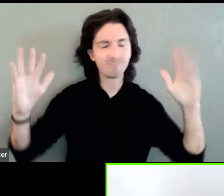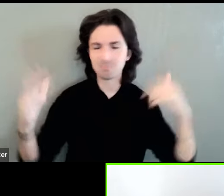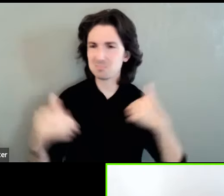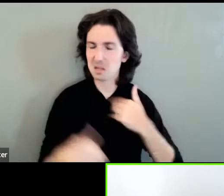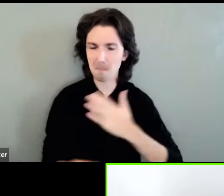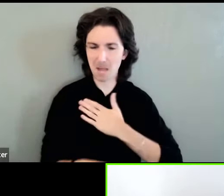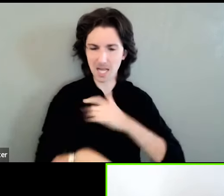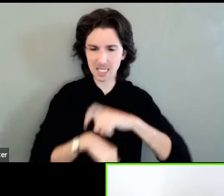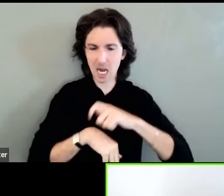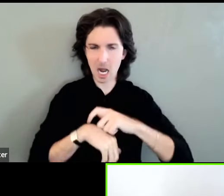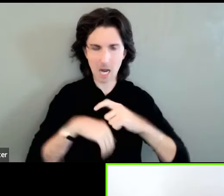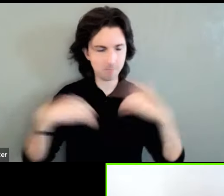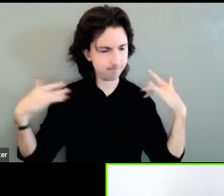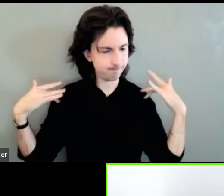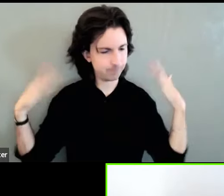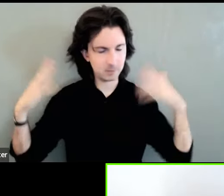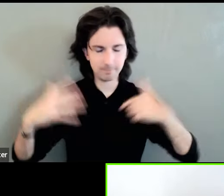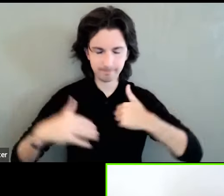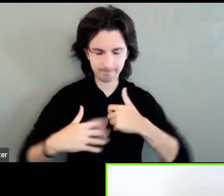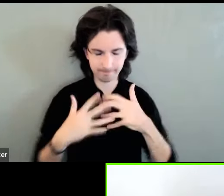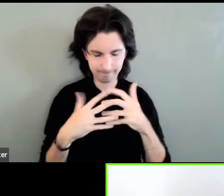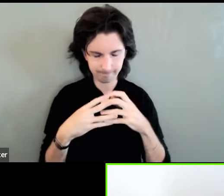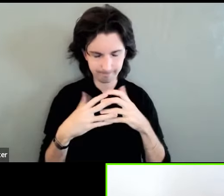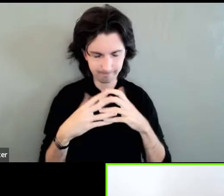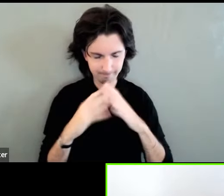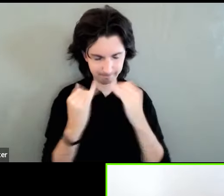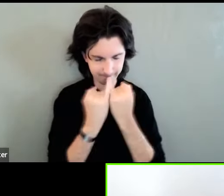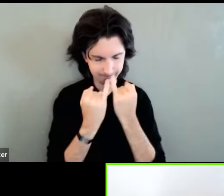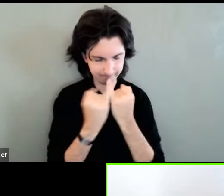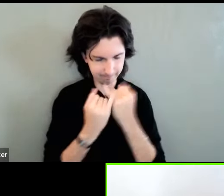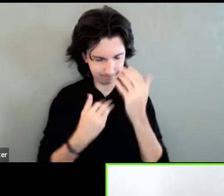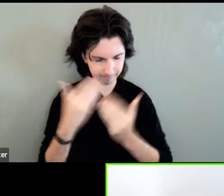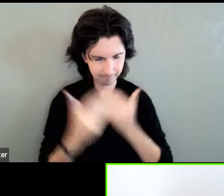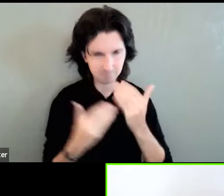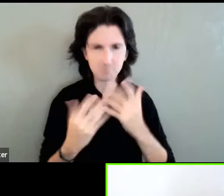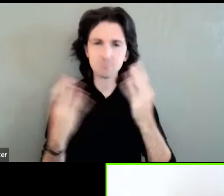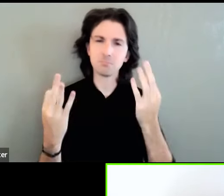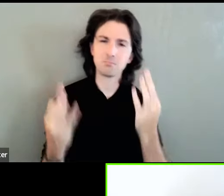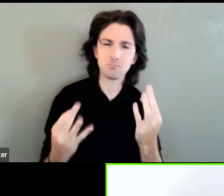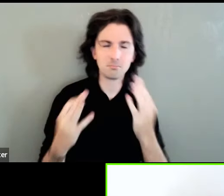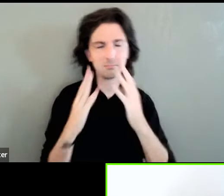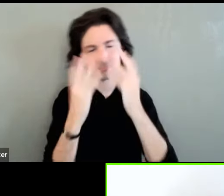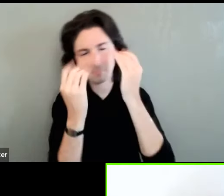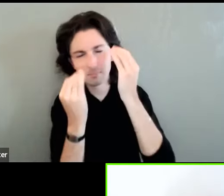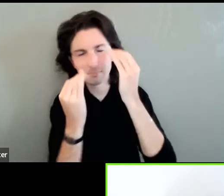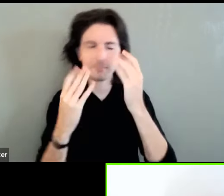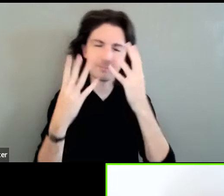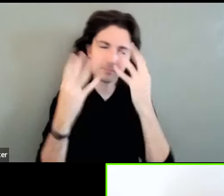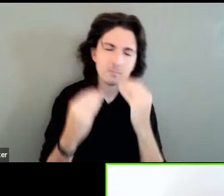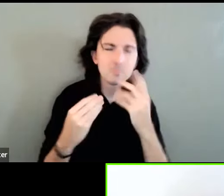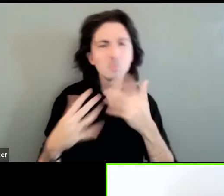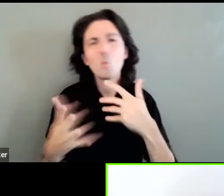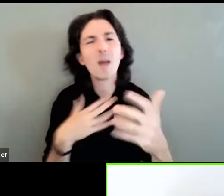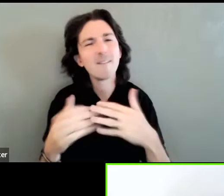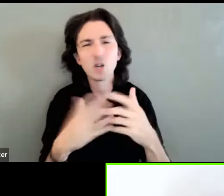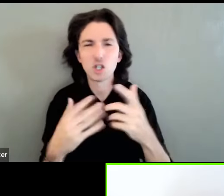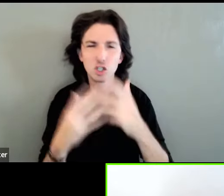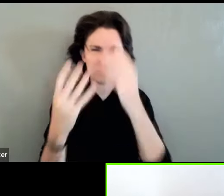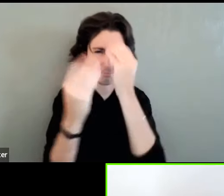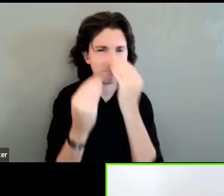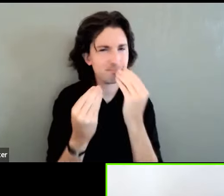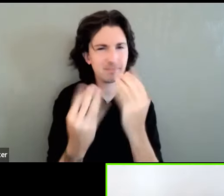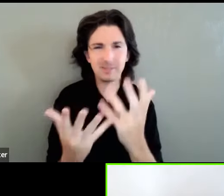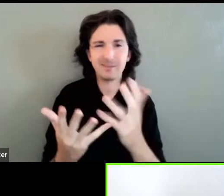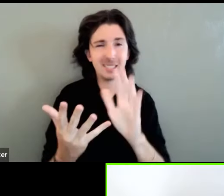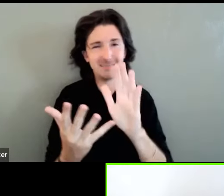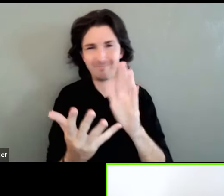provided, maybe something simple. But again, the food is not the key component for the principal performer provision. It's really the break. But